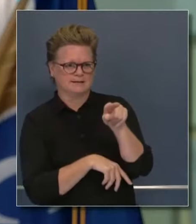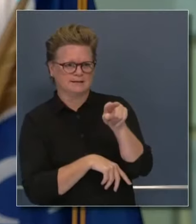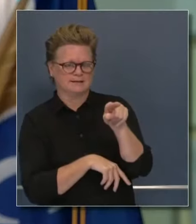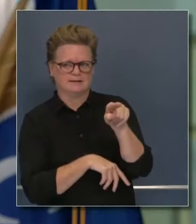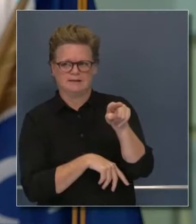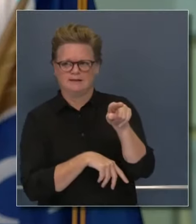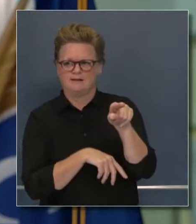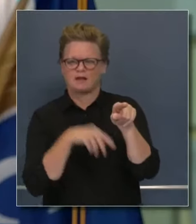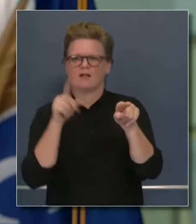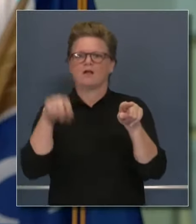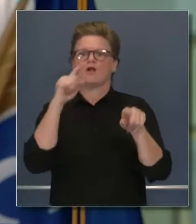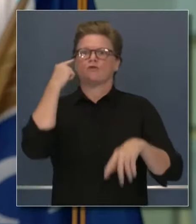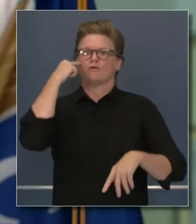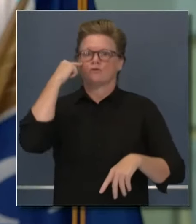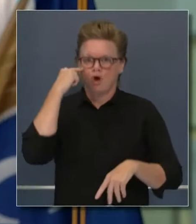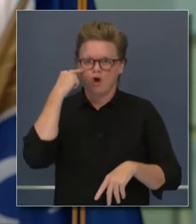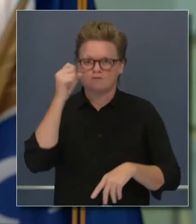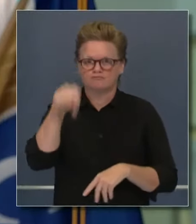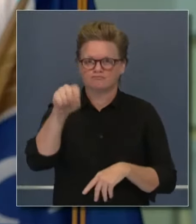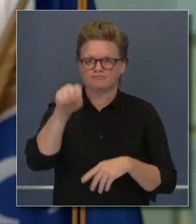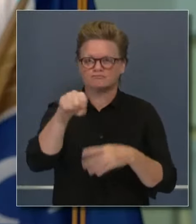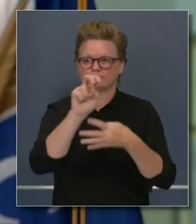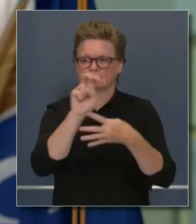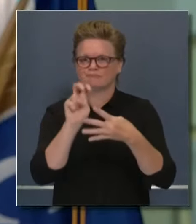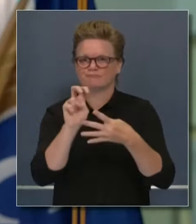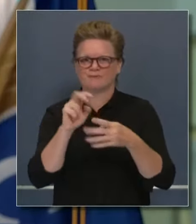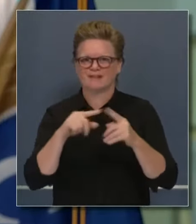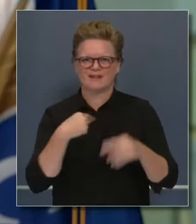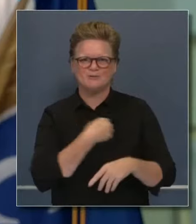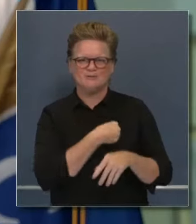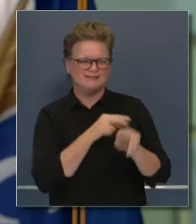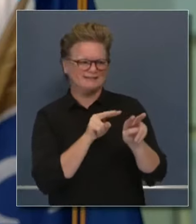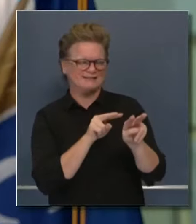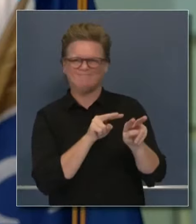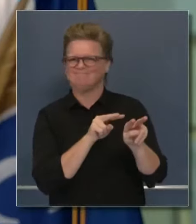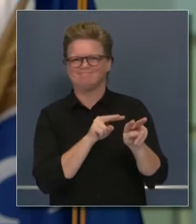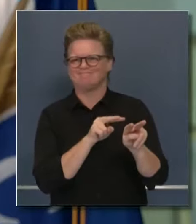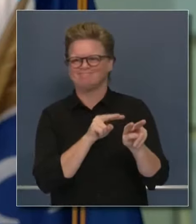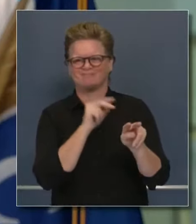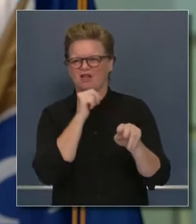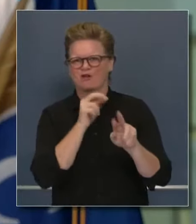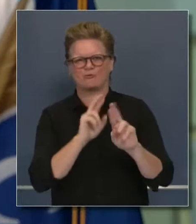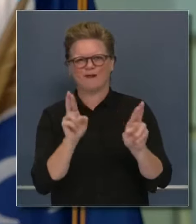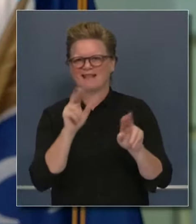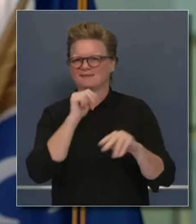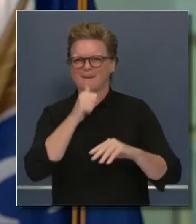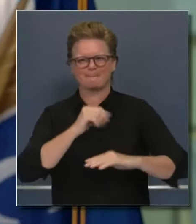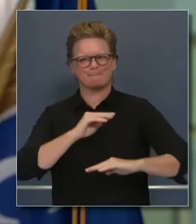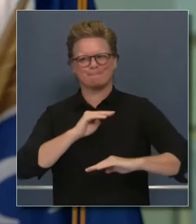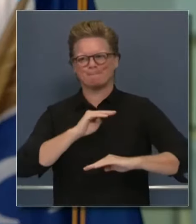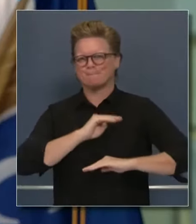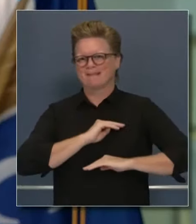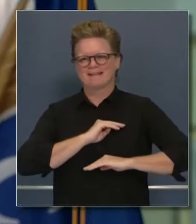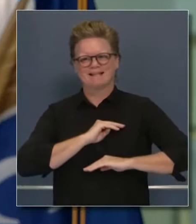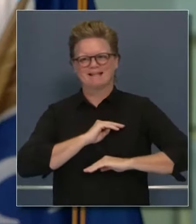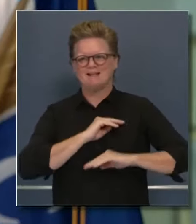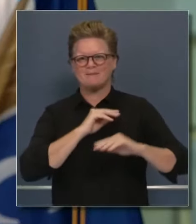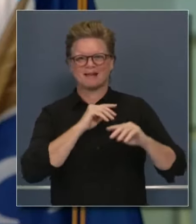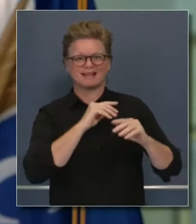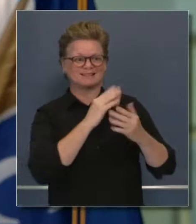red is really being held back, and they met threshold for purple. We did have conversations with local